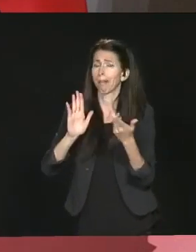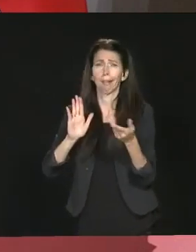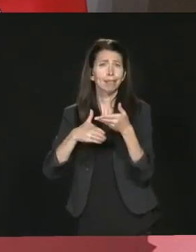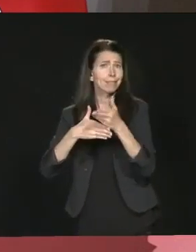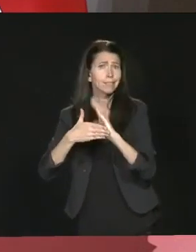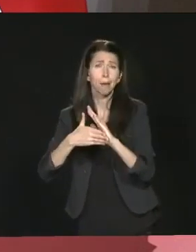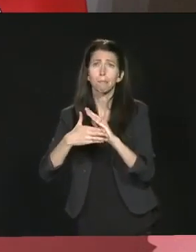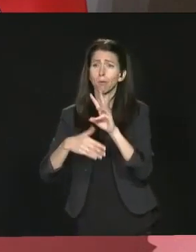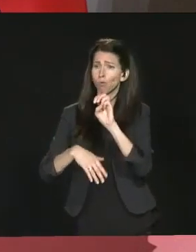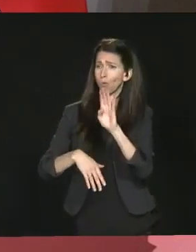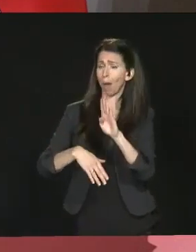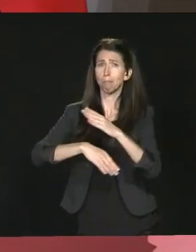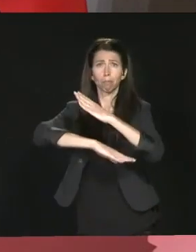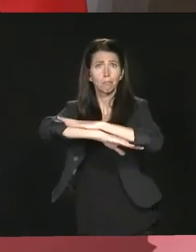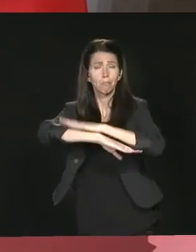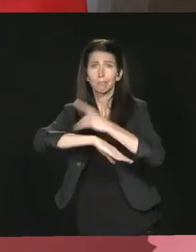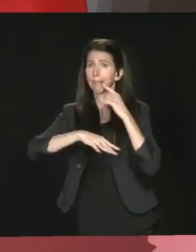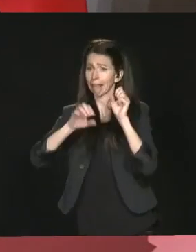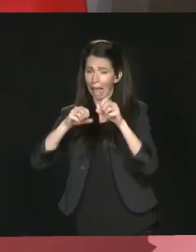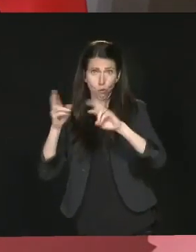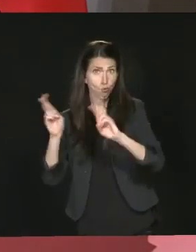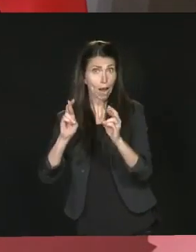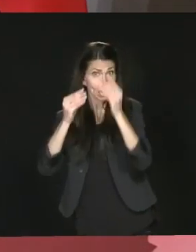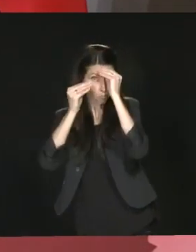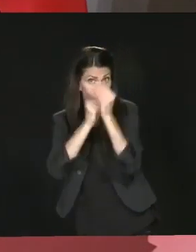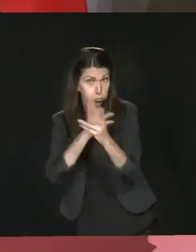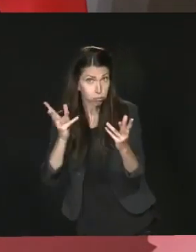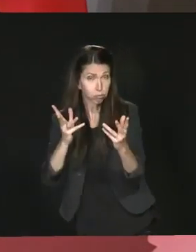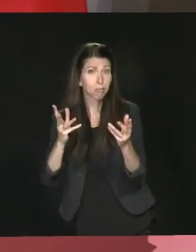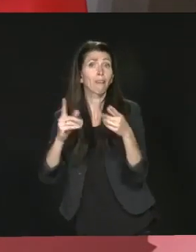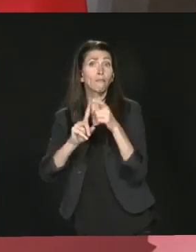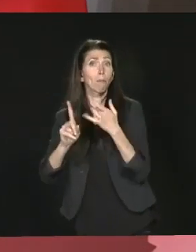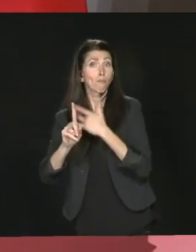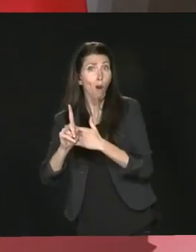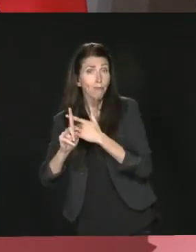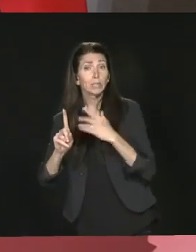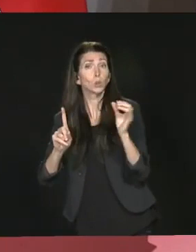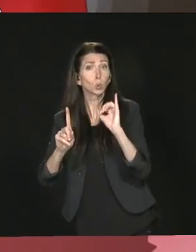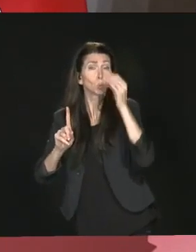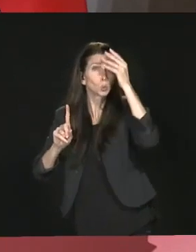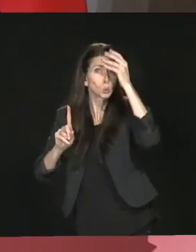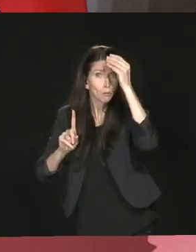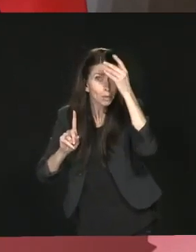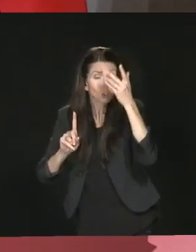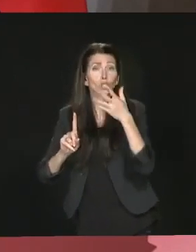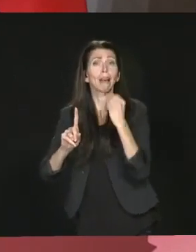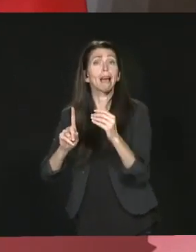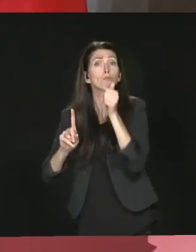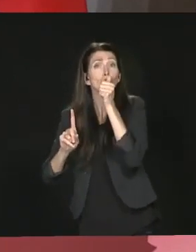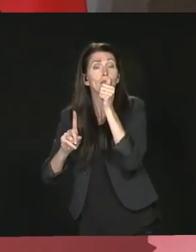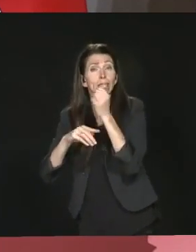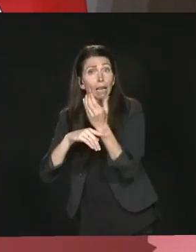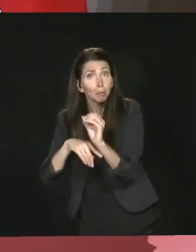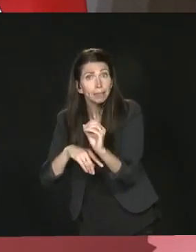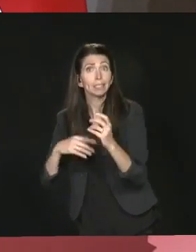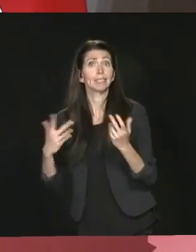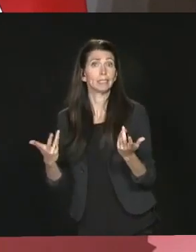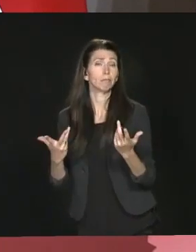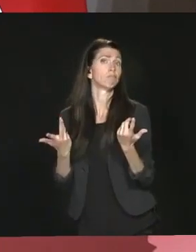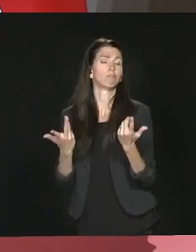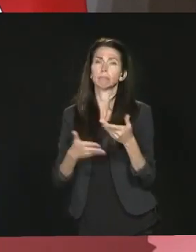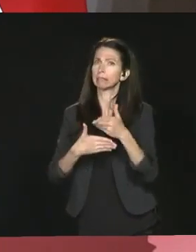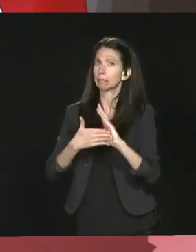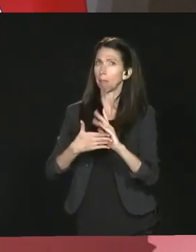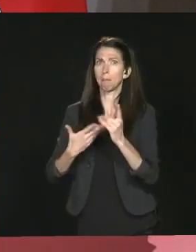territories themselves, and those stemming from the private sector also, such as the Rapid Response platform that has to